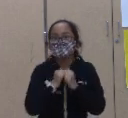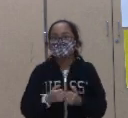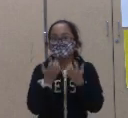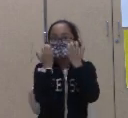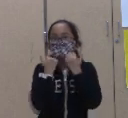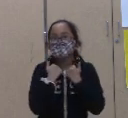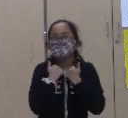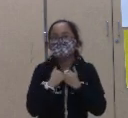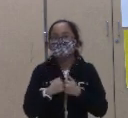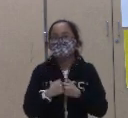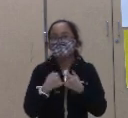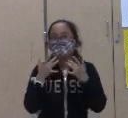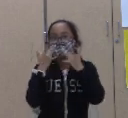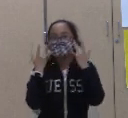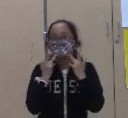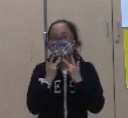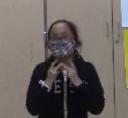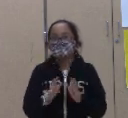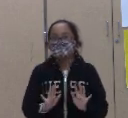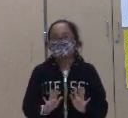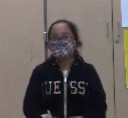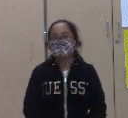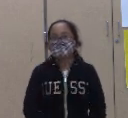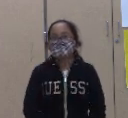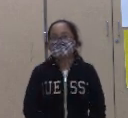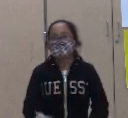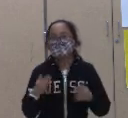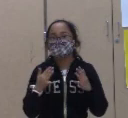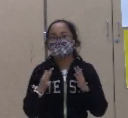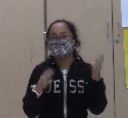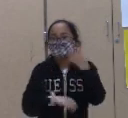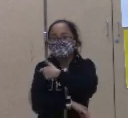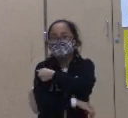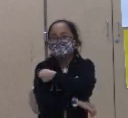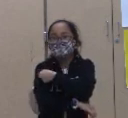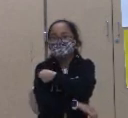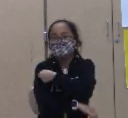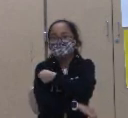our campus are already protecting themselves from COVID, while others opt to be vaccine-free.